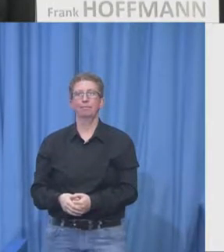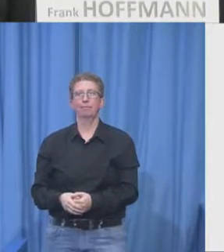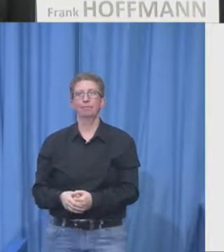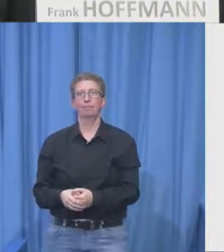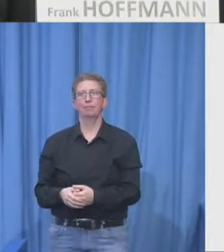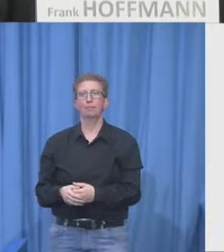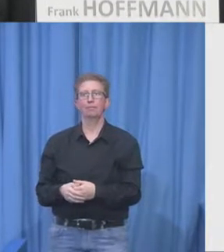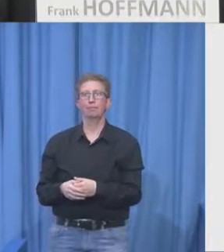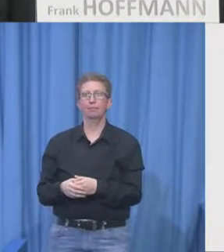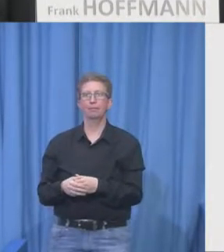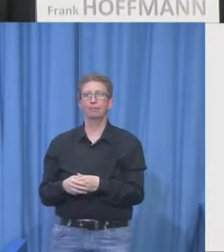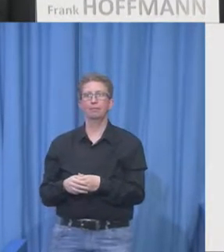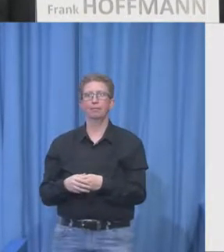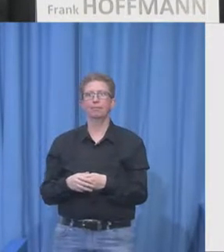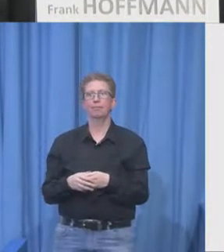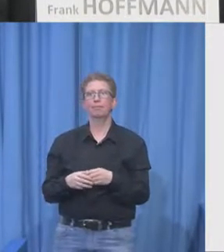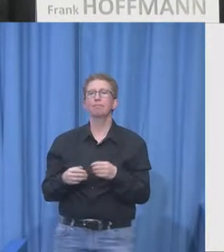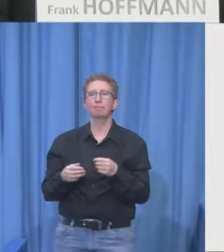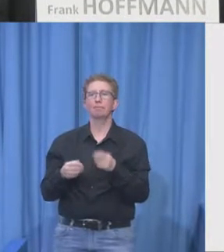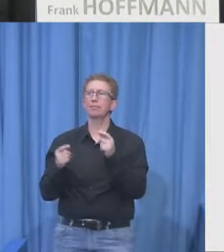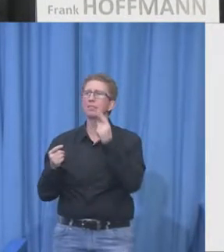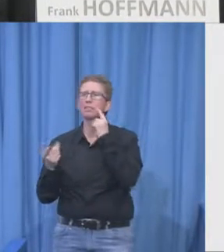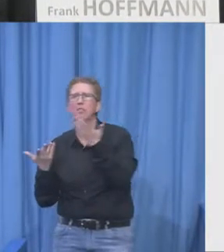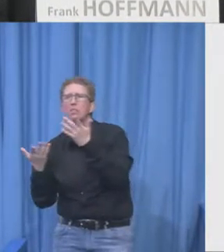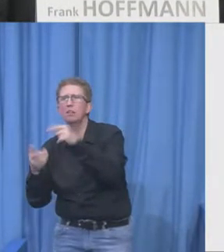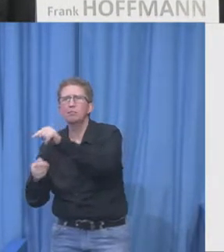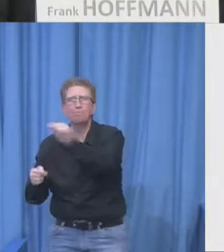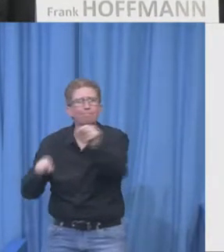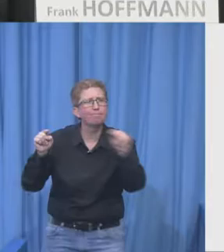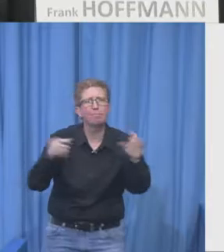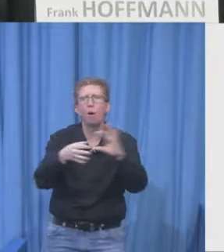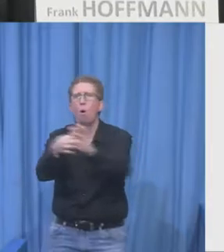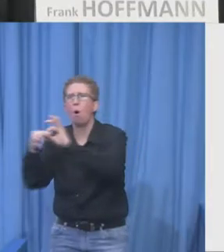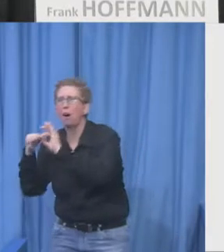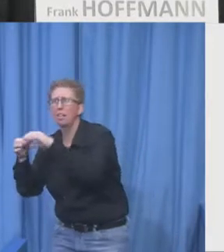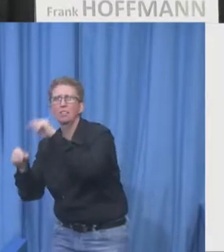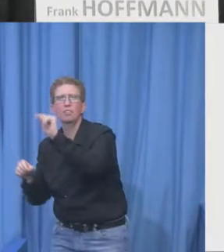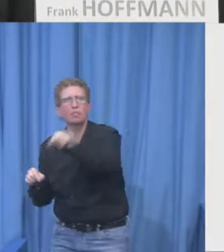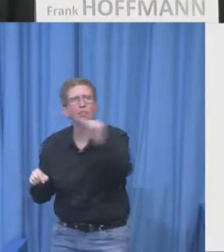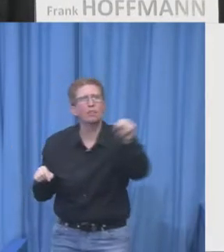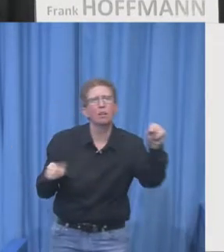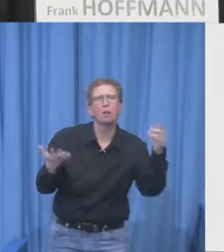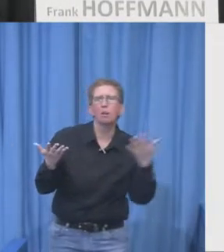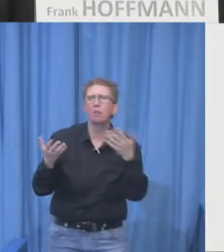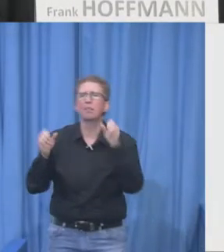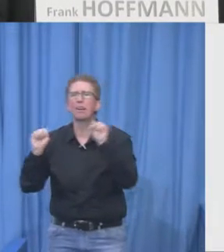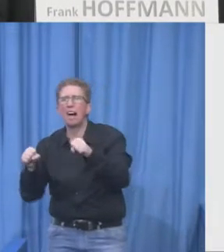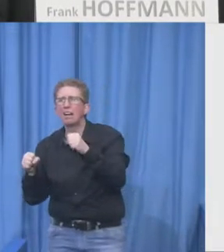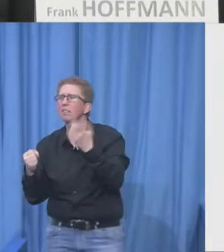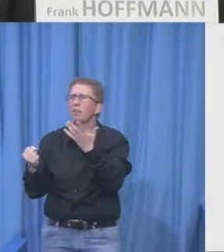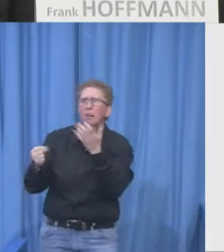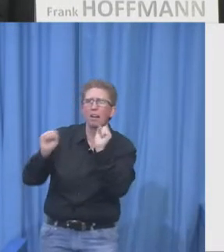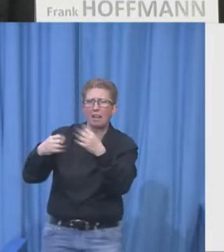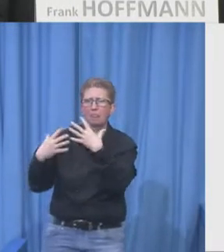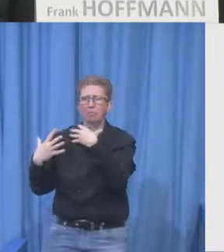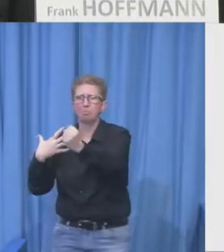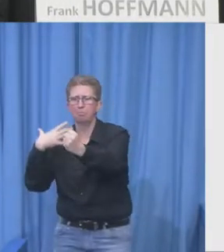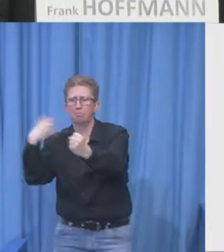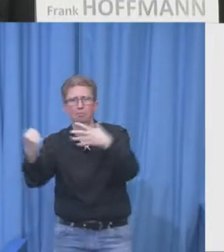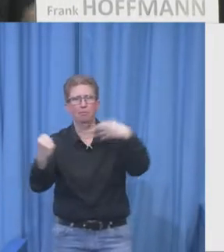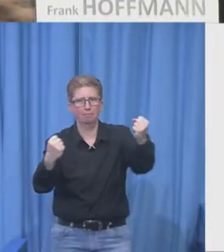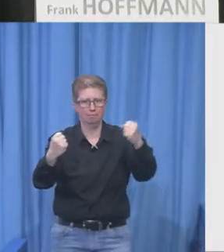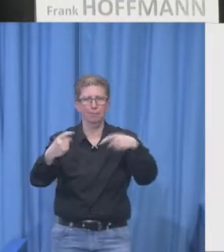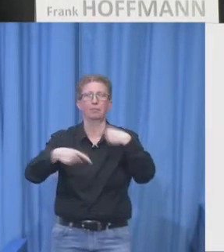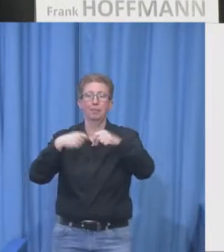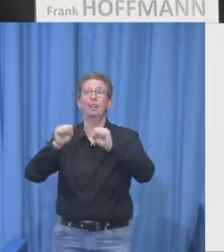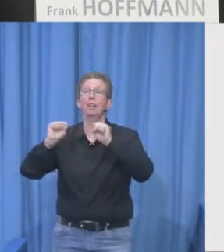over responsibility for the scaling up in the given country, and then we close the franchise contract.